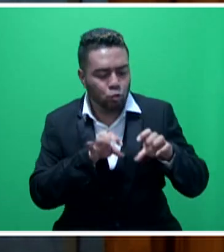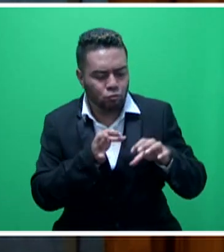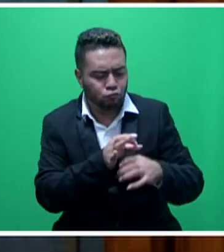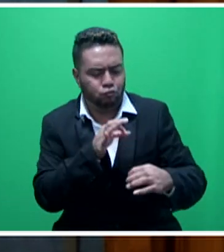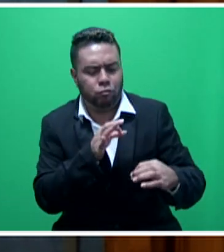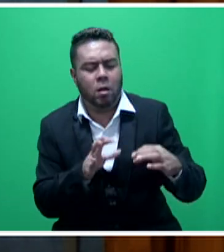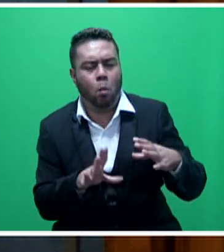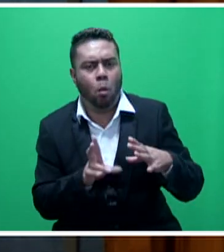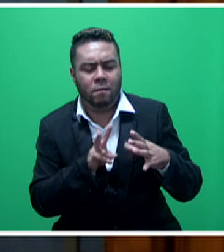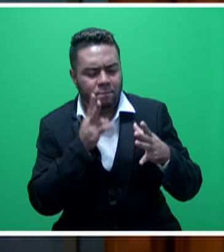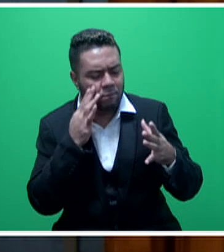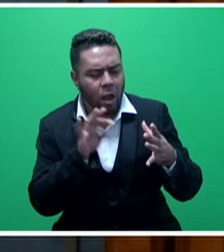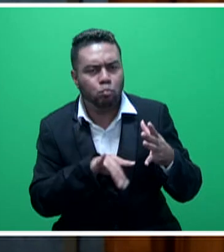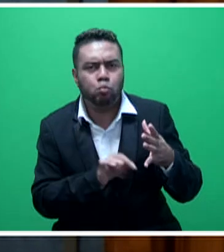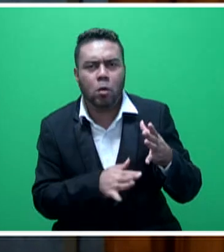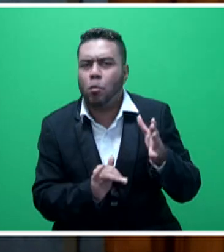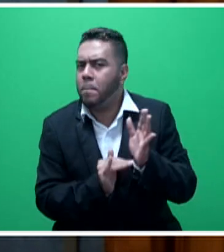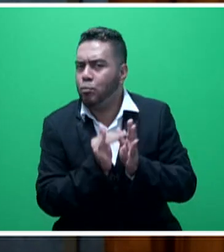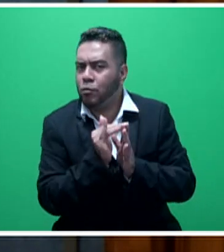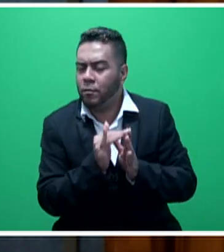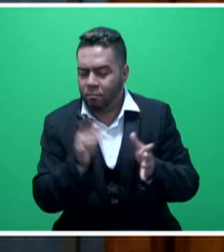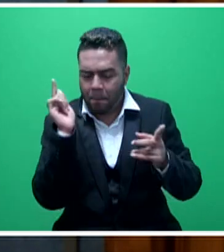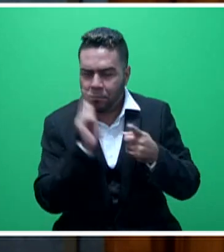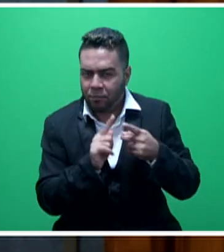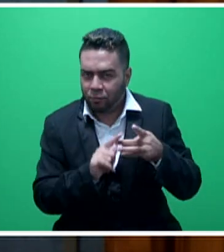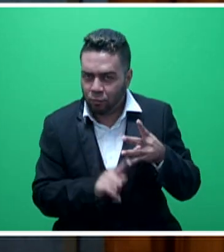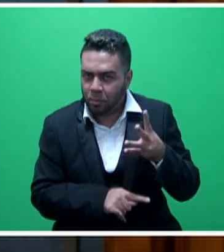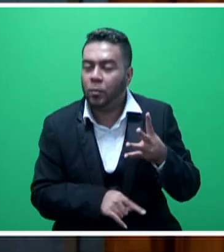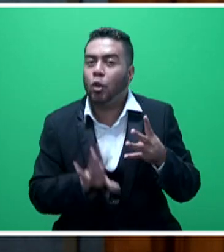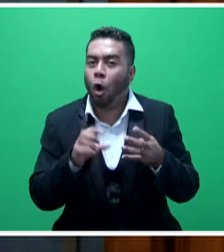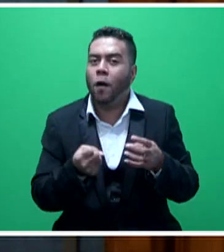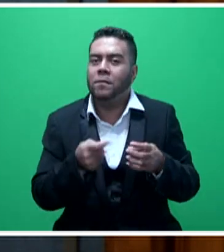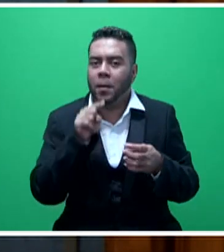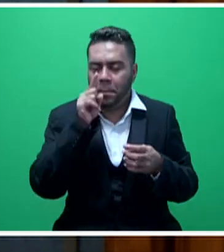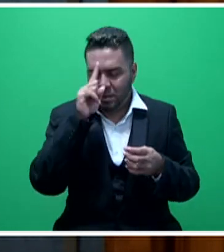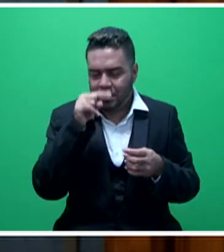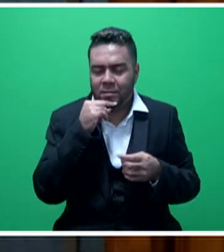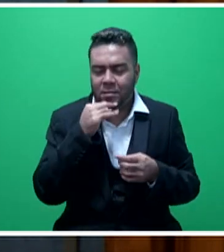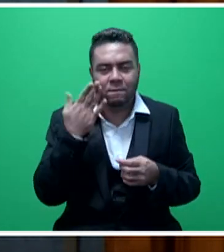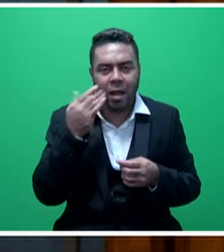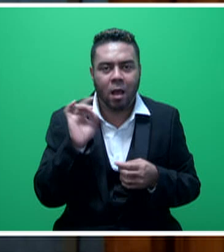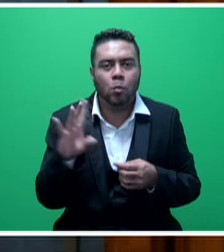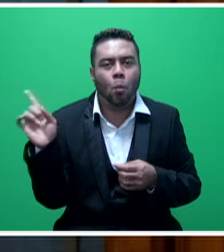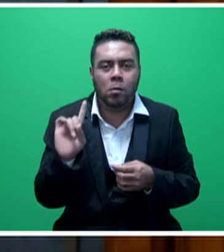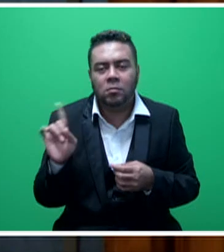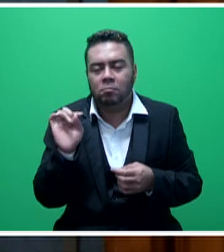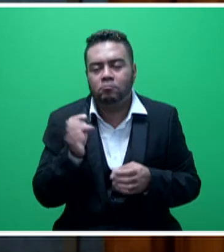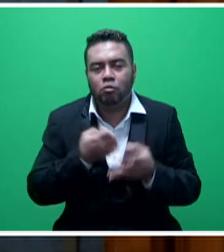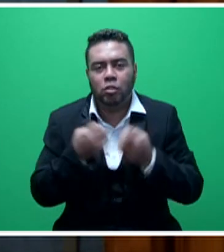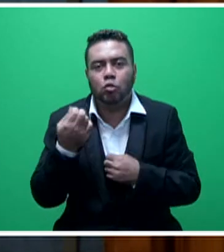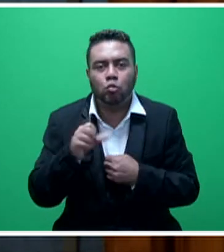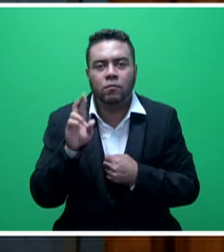has significantly improved the accuracy and timelines of diagnosis of TB in Fiji.